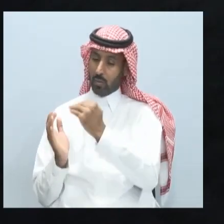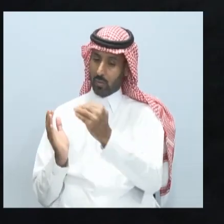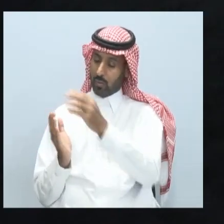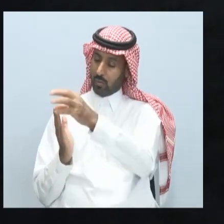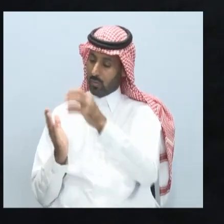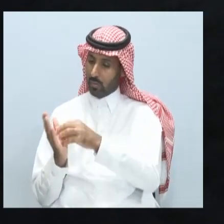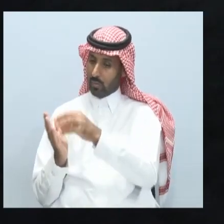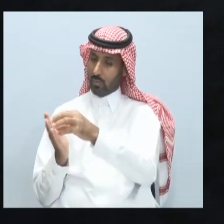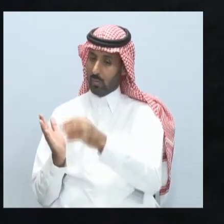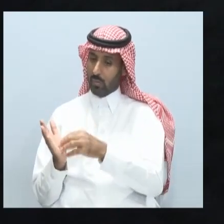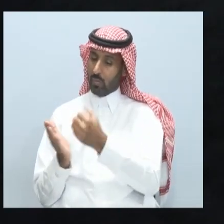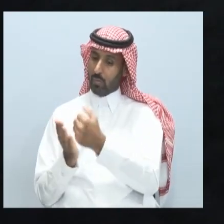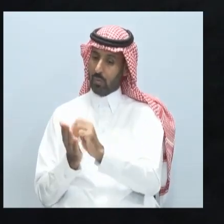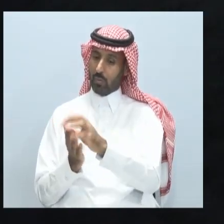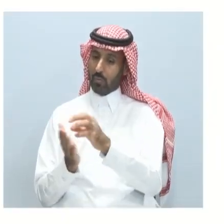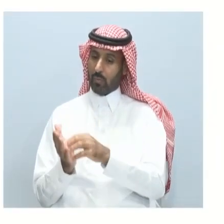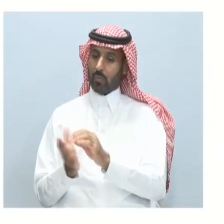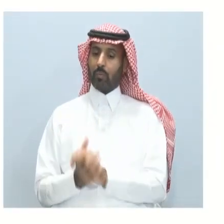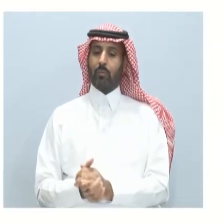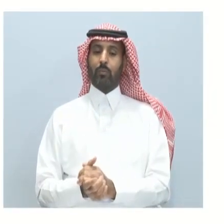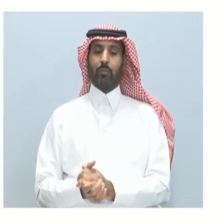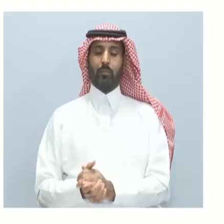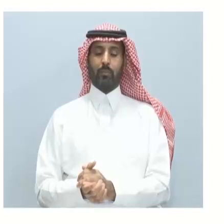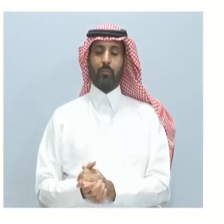to something better.